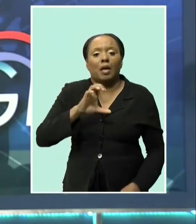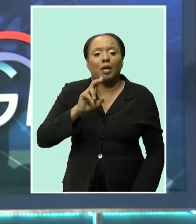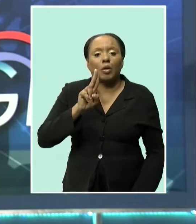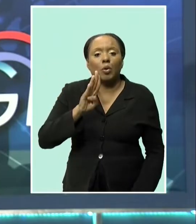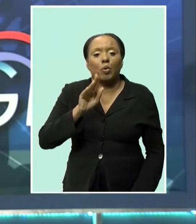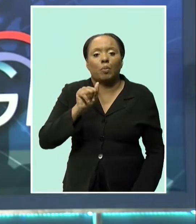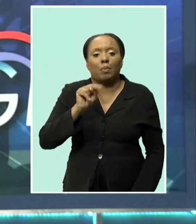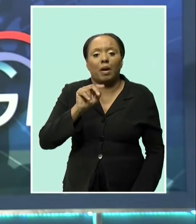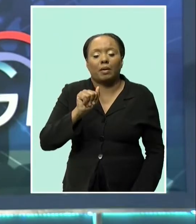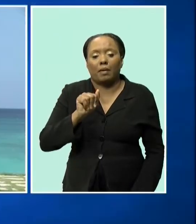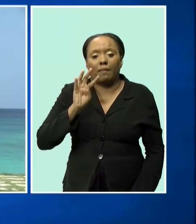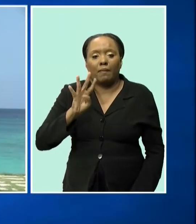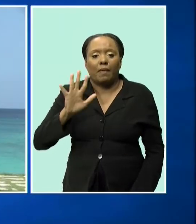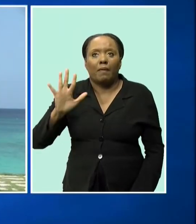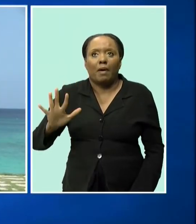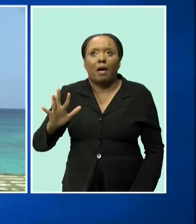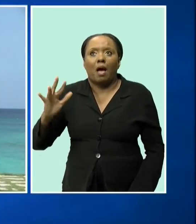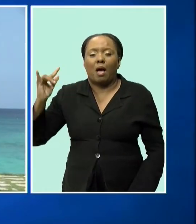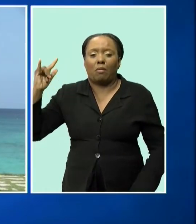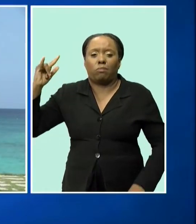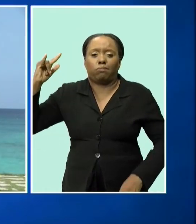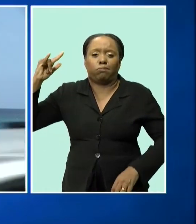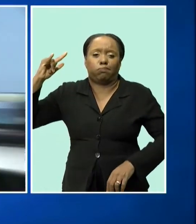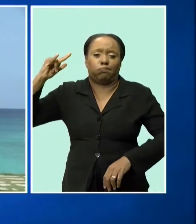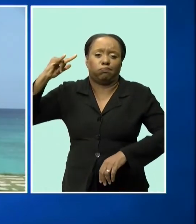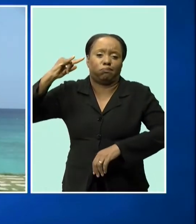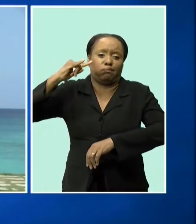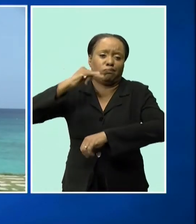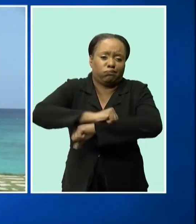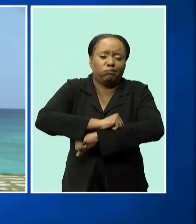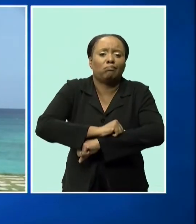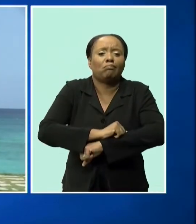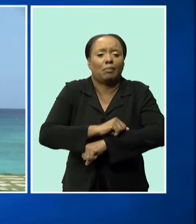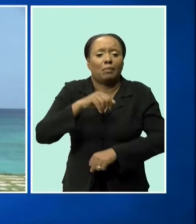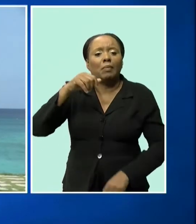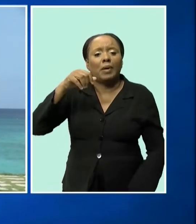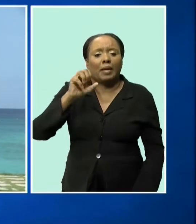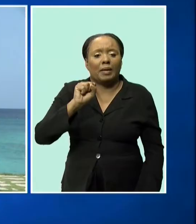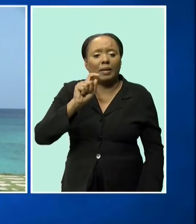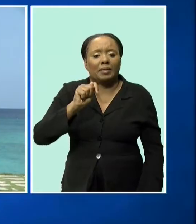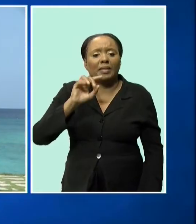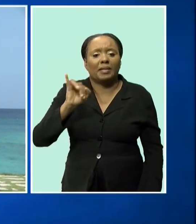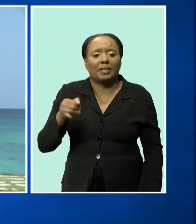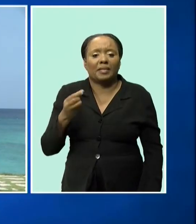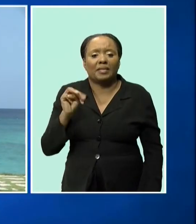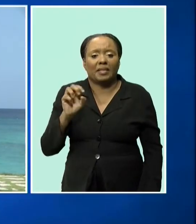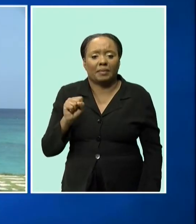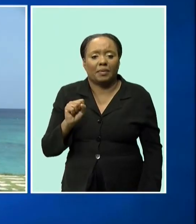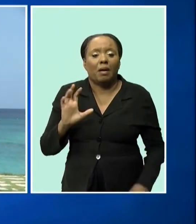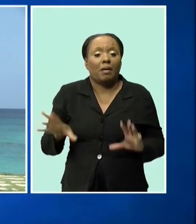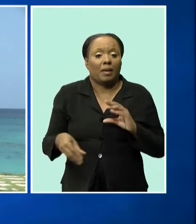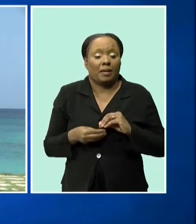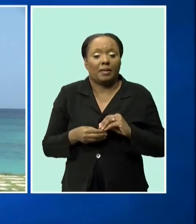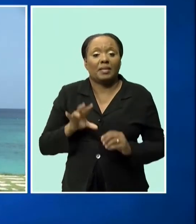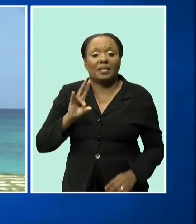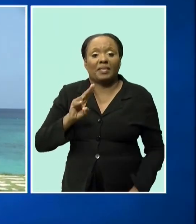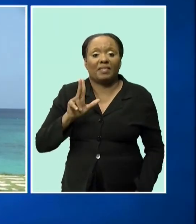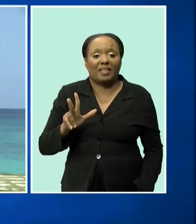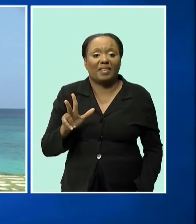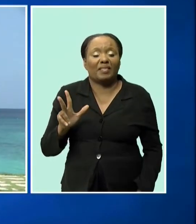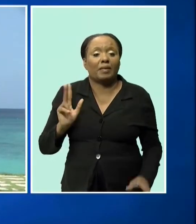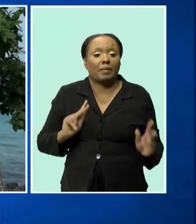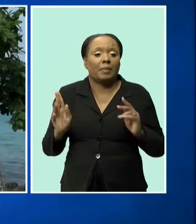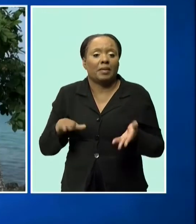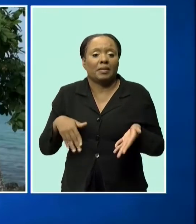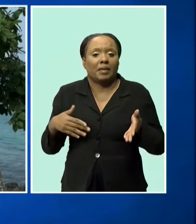aircraft, which plunged into the sea off Paynes Bay, St. James, resulting in the deaths of 73 passengers and crew members. On today's edition of Morning